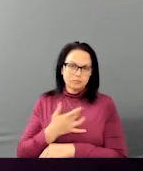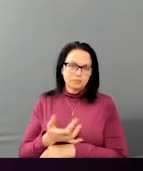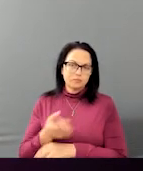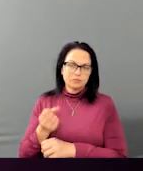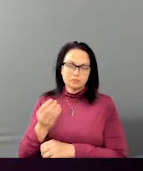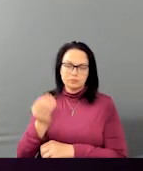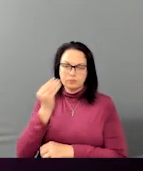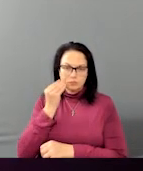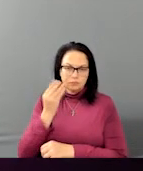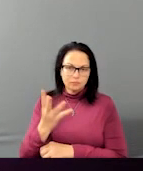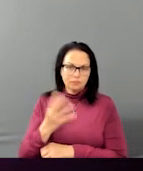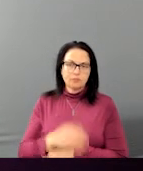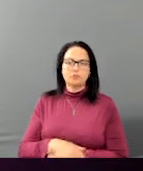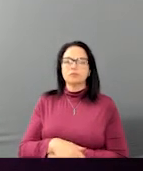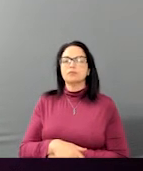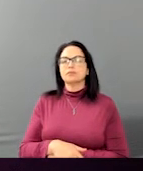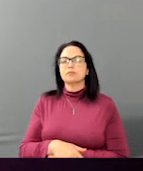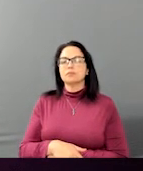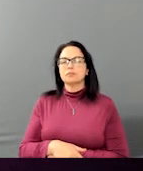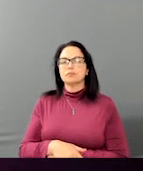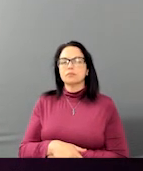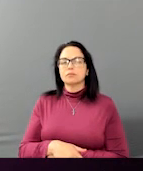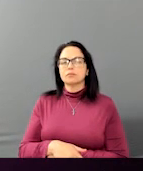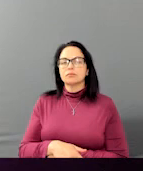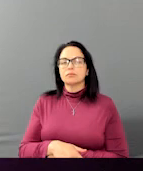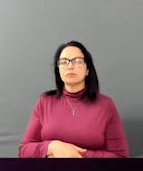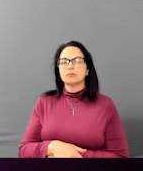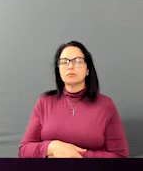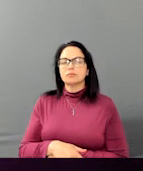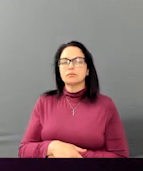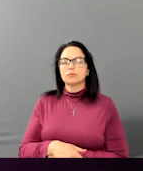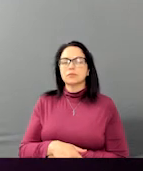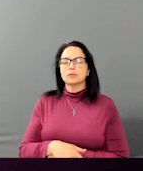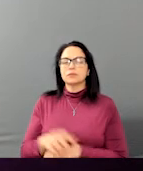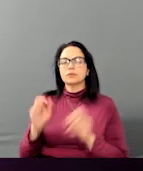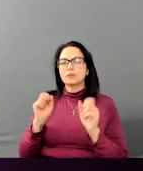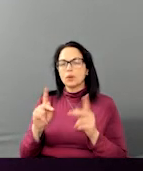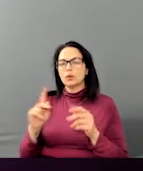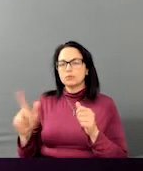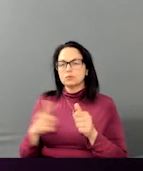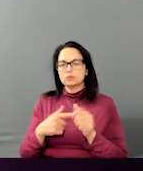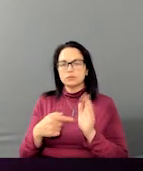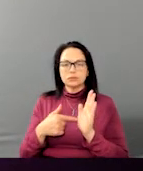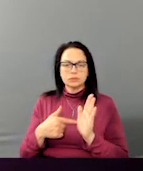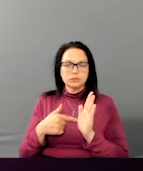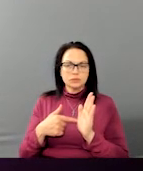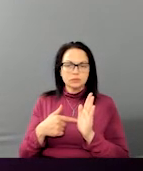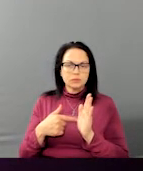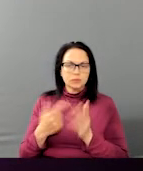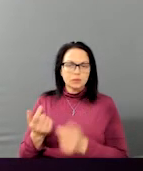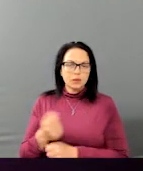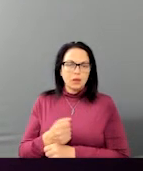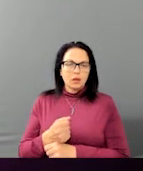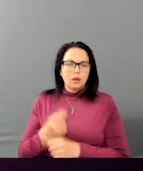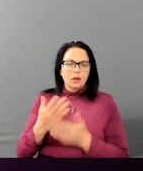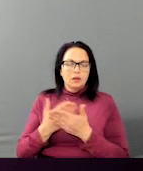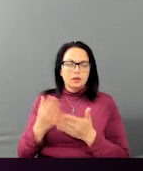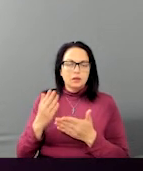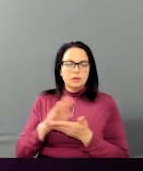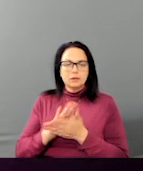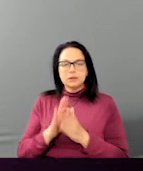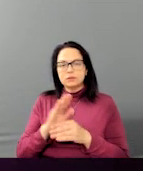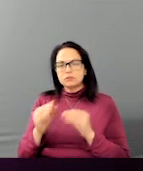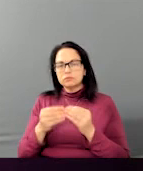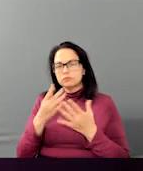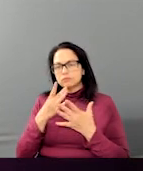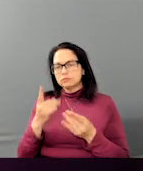got to move over. Okay, so that was our first example of the two. Things get more interesting, though, when we start talking